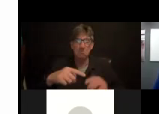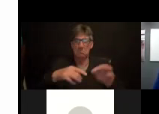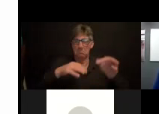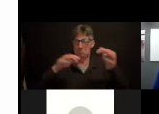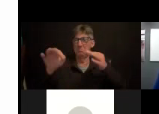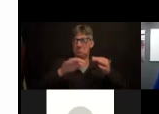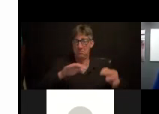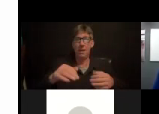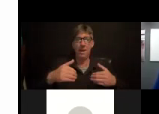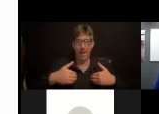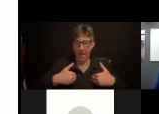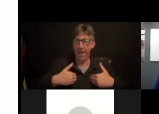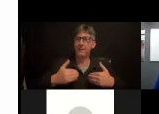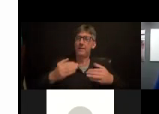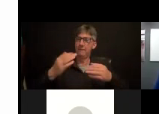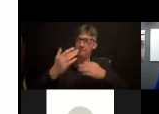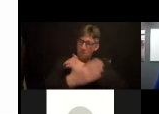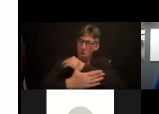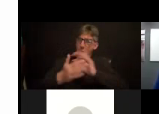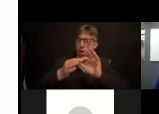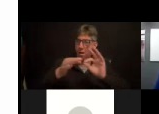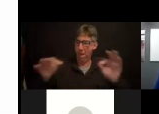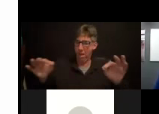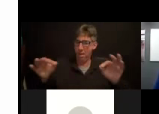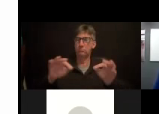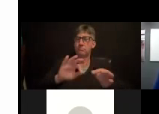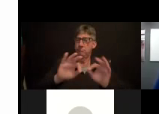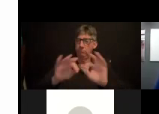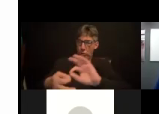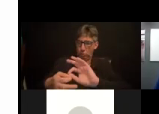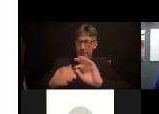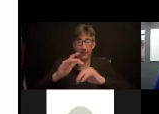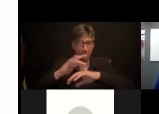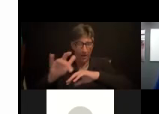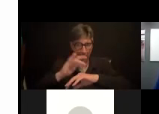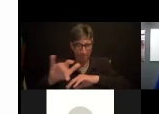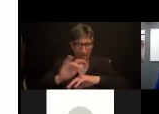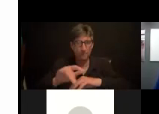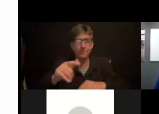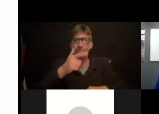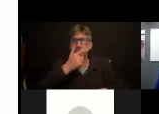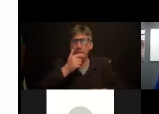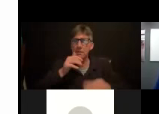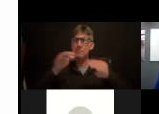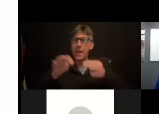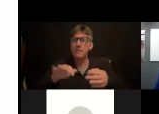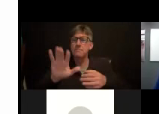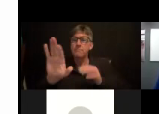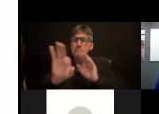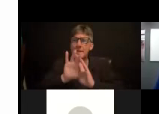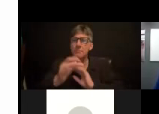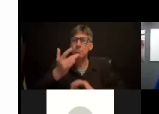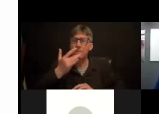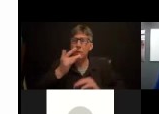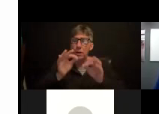We will have live language interpretation at tonight's meeting. I will explain how to select your preferred language now in English. Written